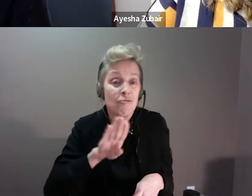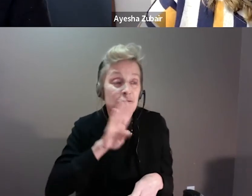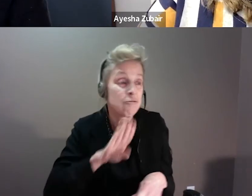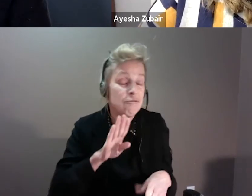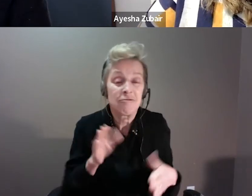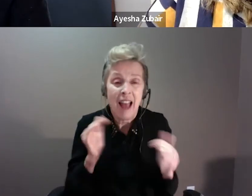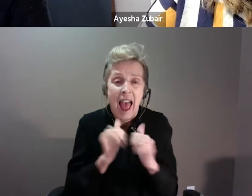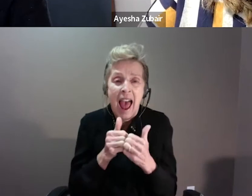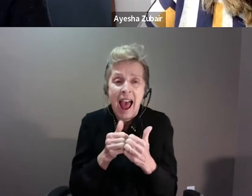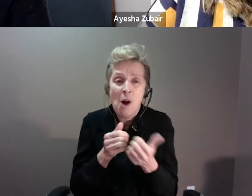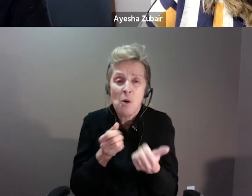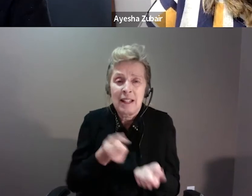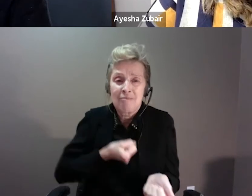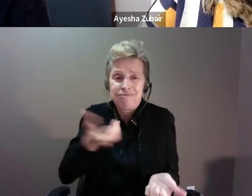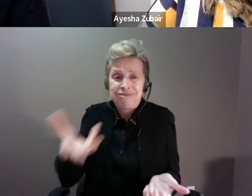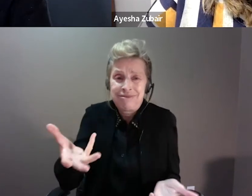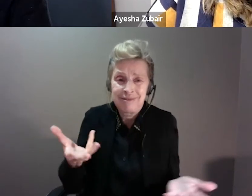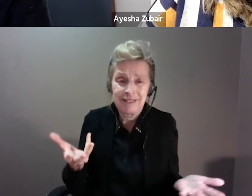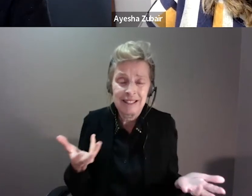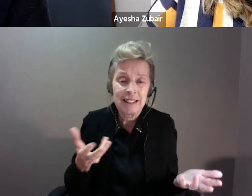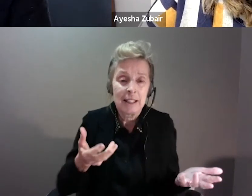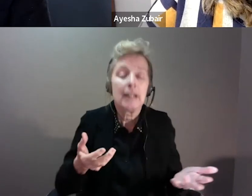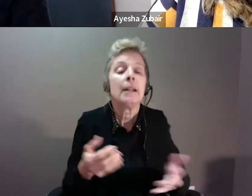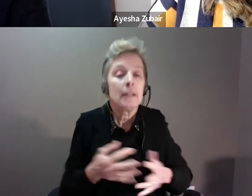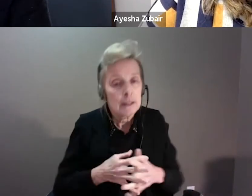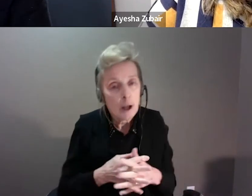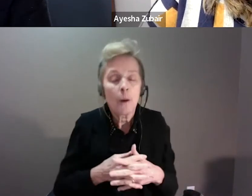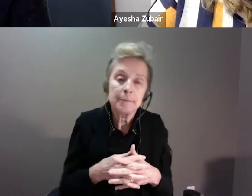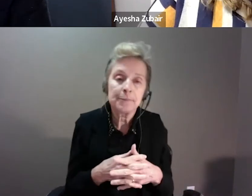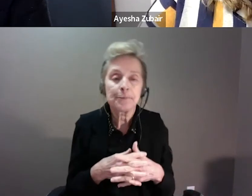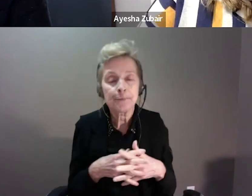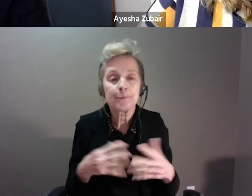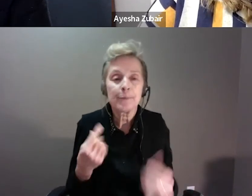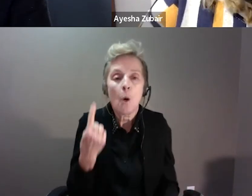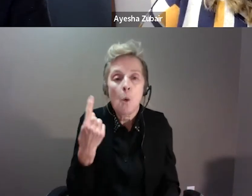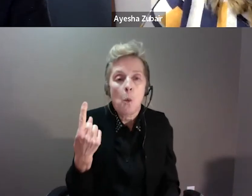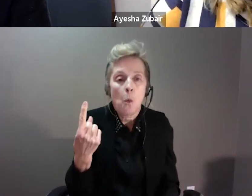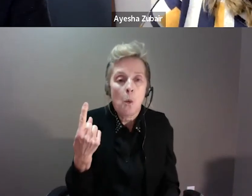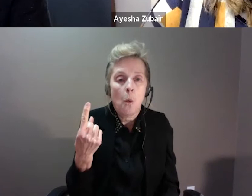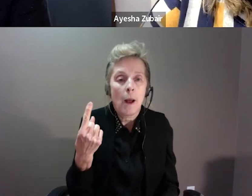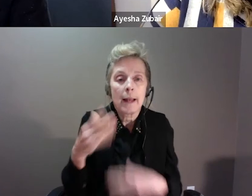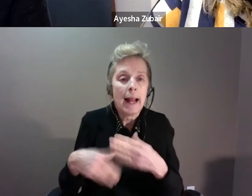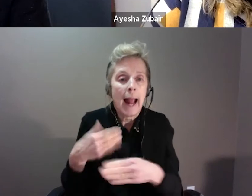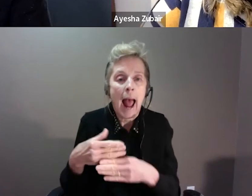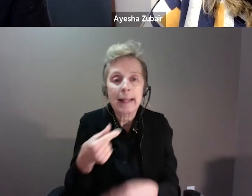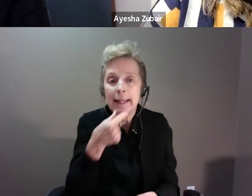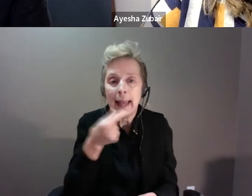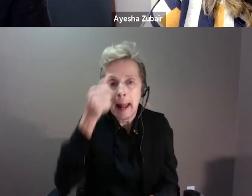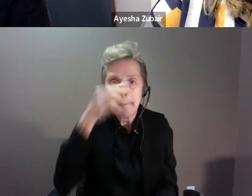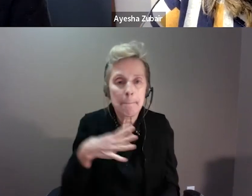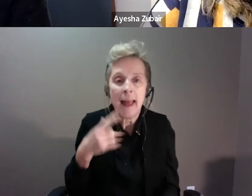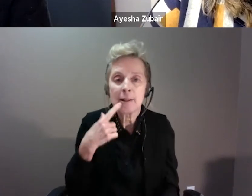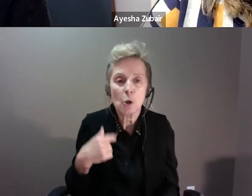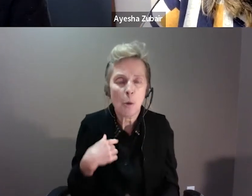And so it took a very kind gay man actually to tell me like,